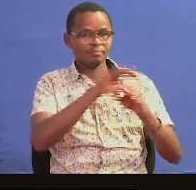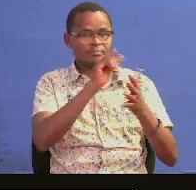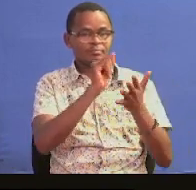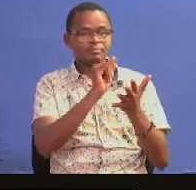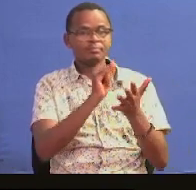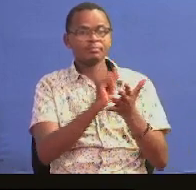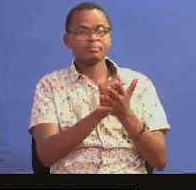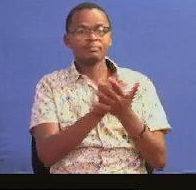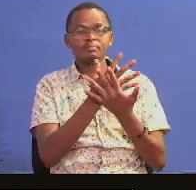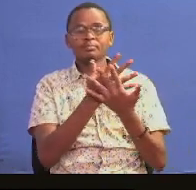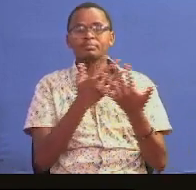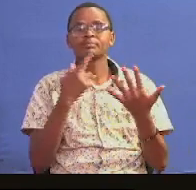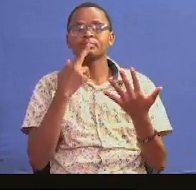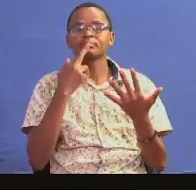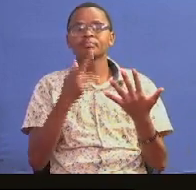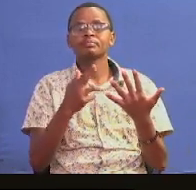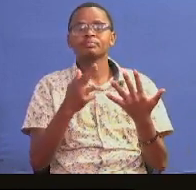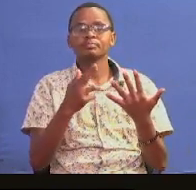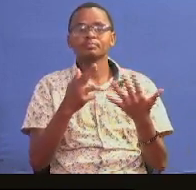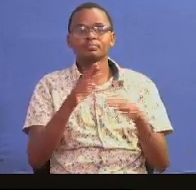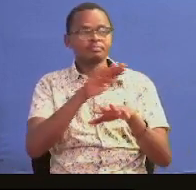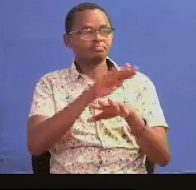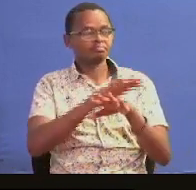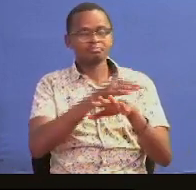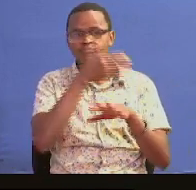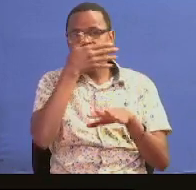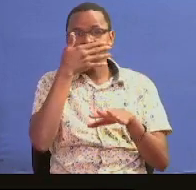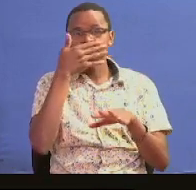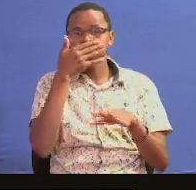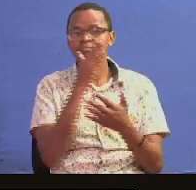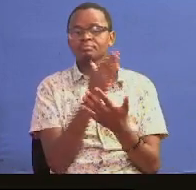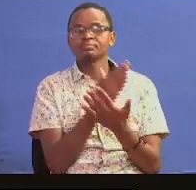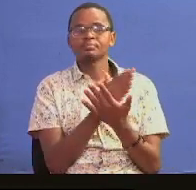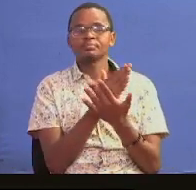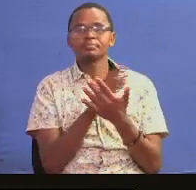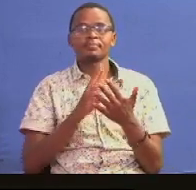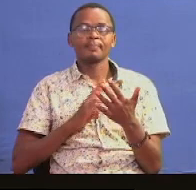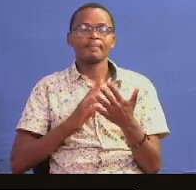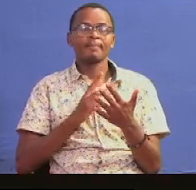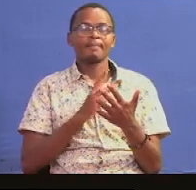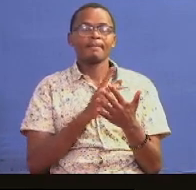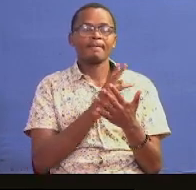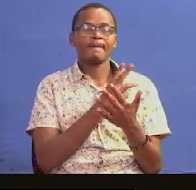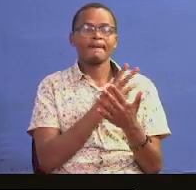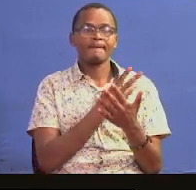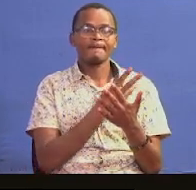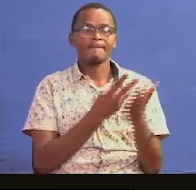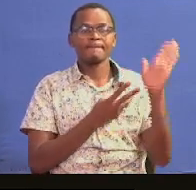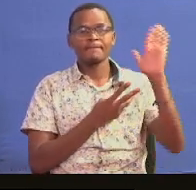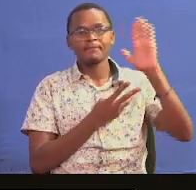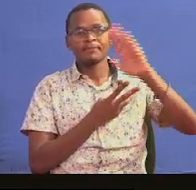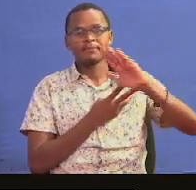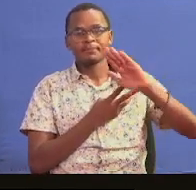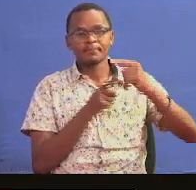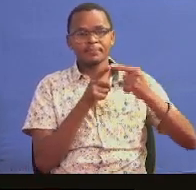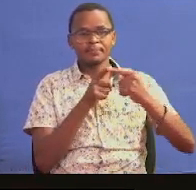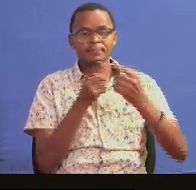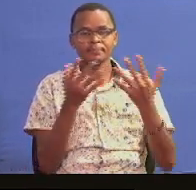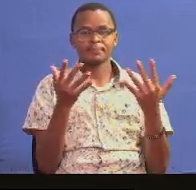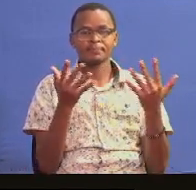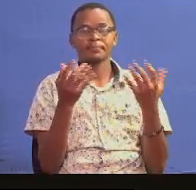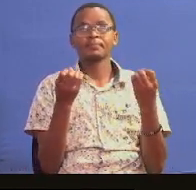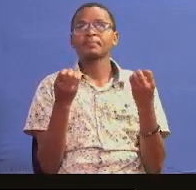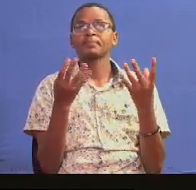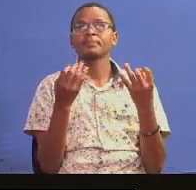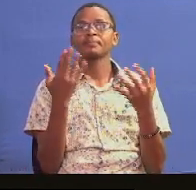find that things are not getting any better. In fact, we are going back to where